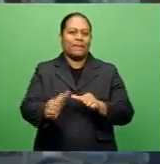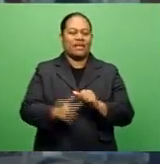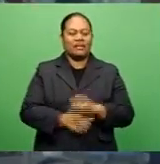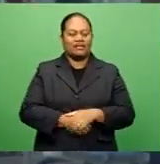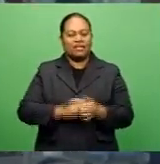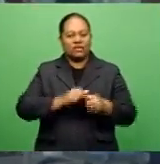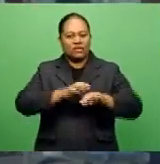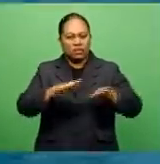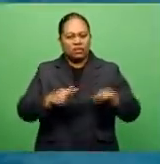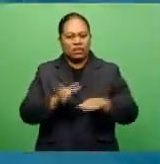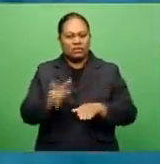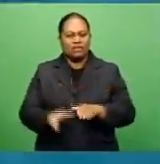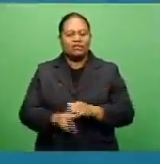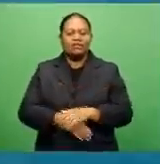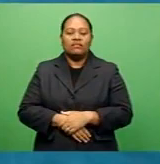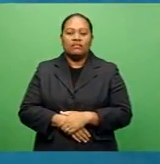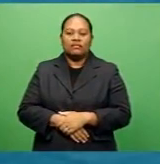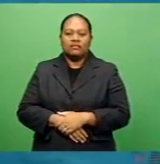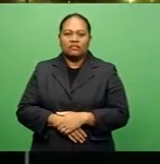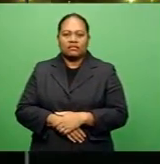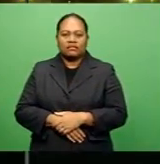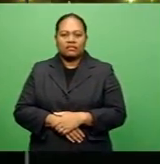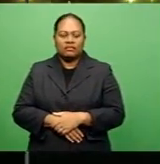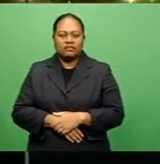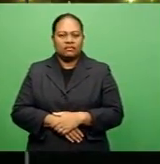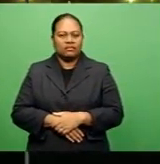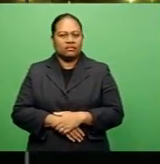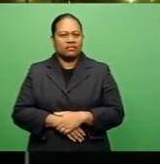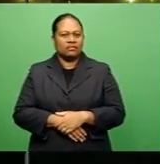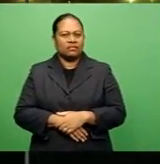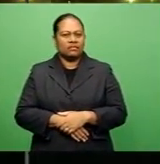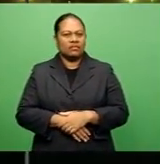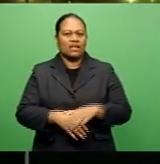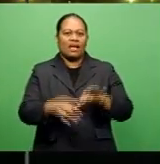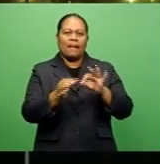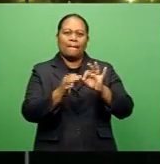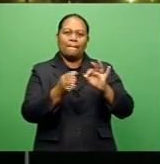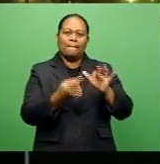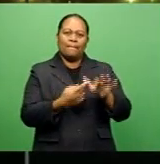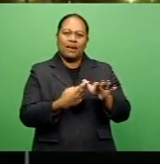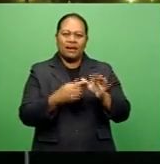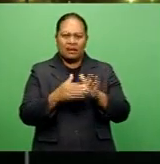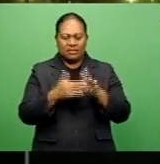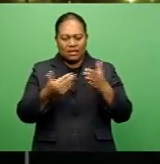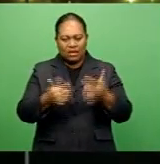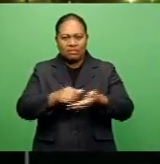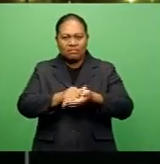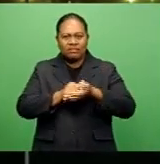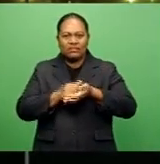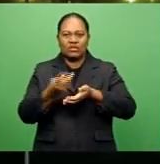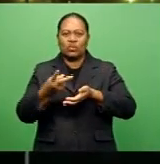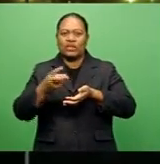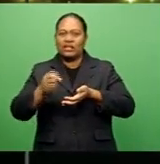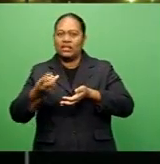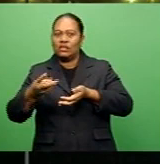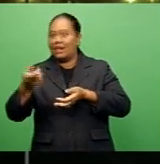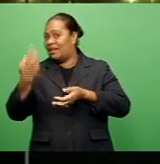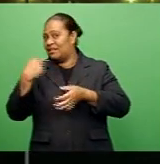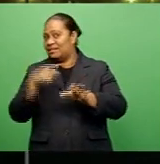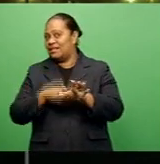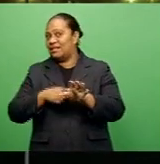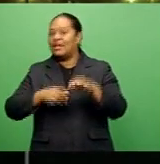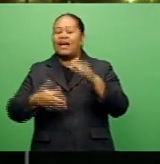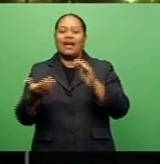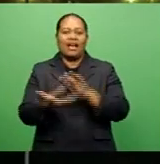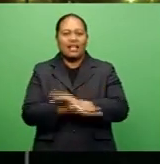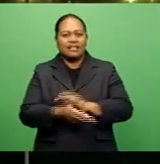Venina Rakautonga, FBC Sports. Bar has retained its title in the 2020 Vodafone Under-19